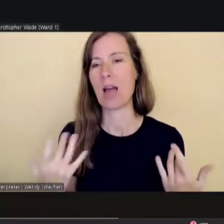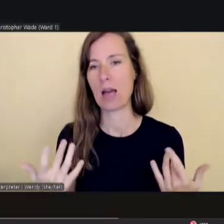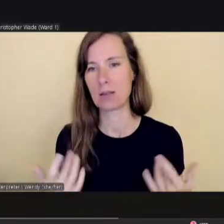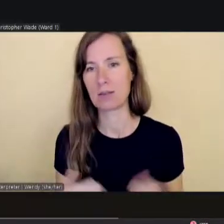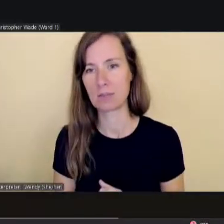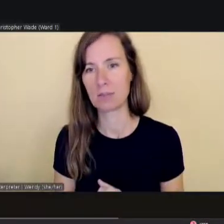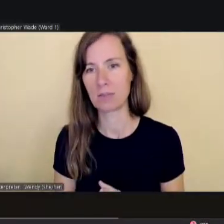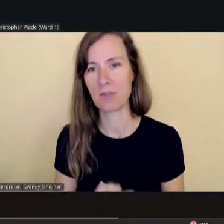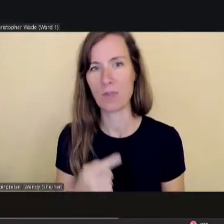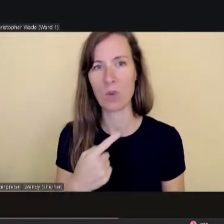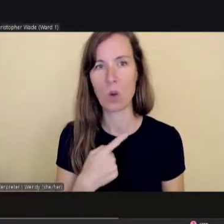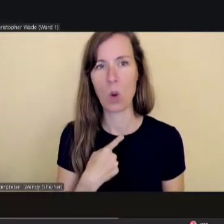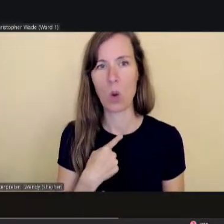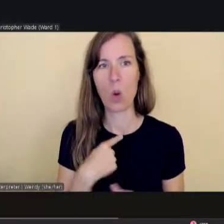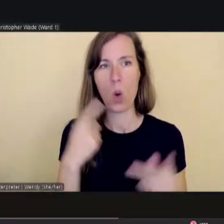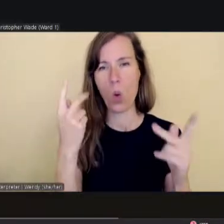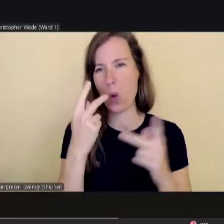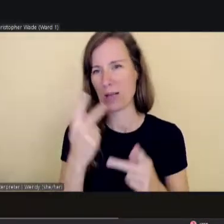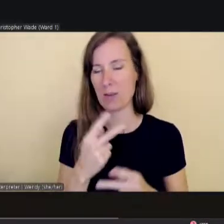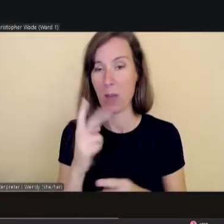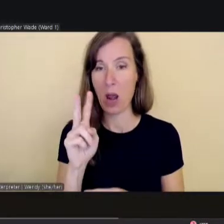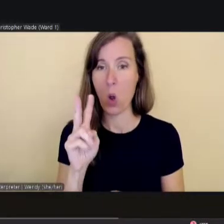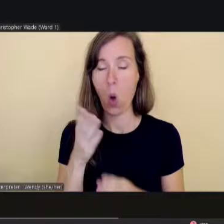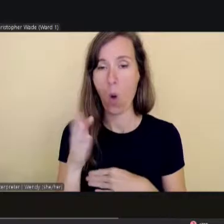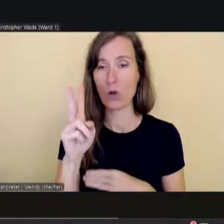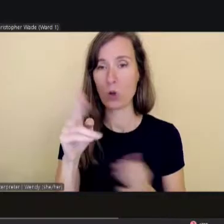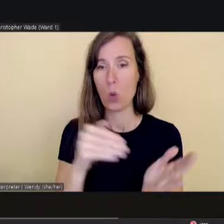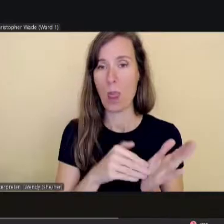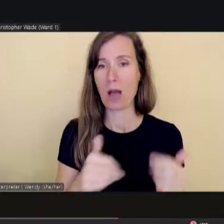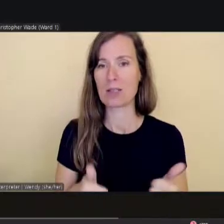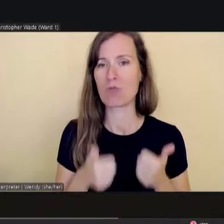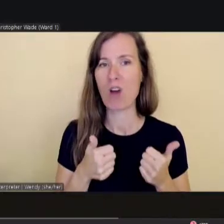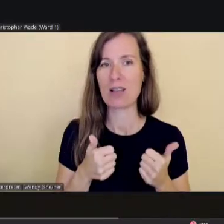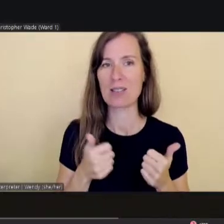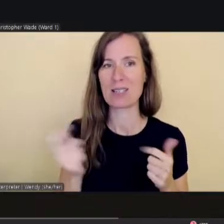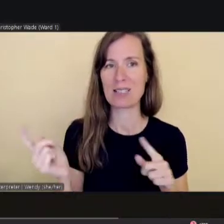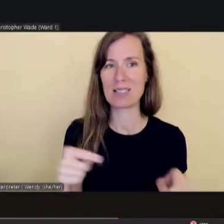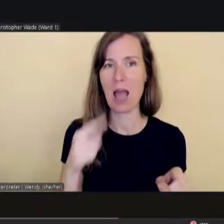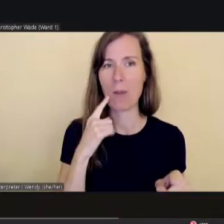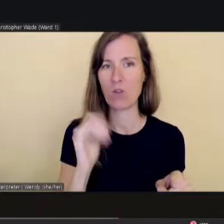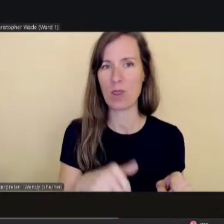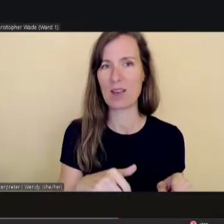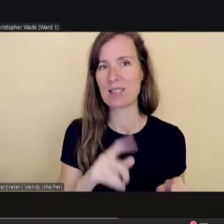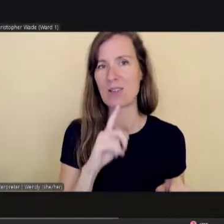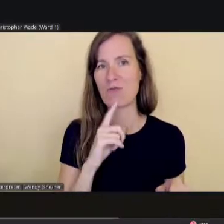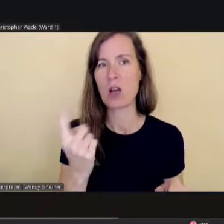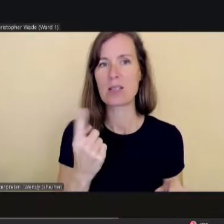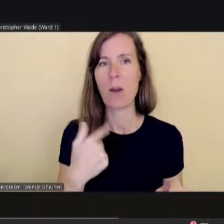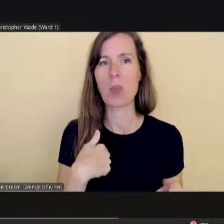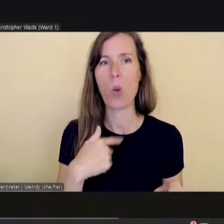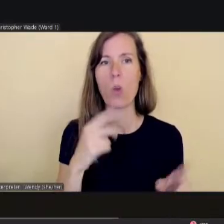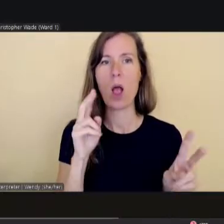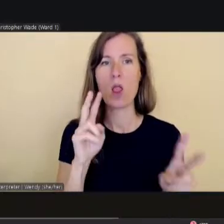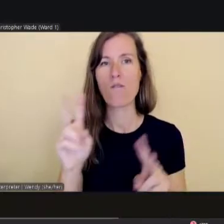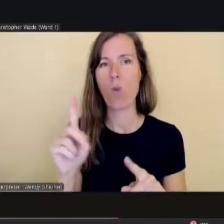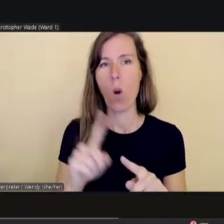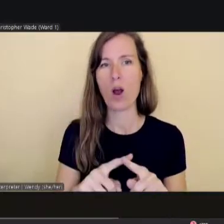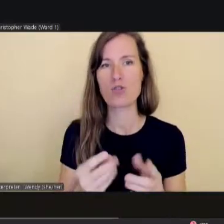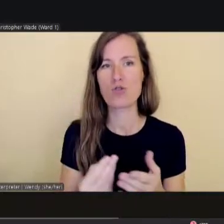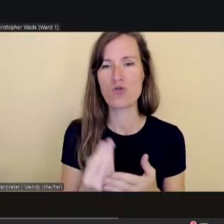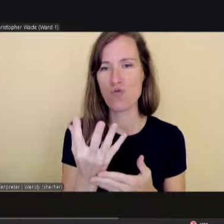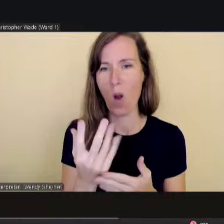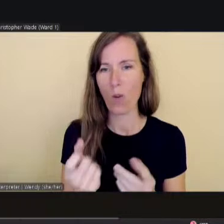residents came out for this, and it's something we look forward to growing now every year.